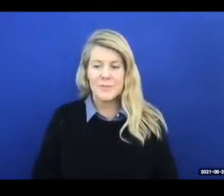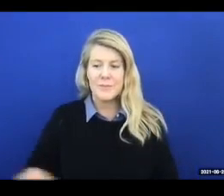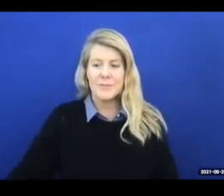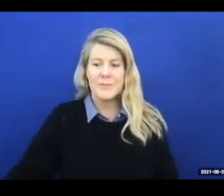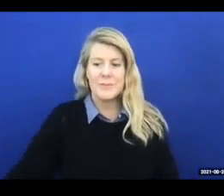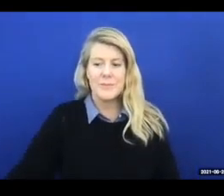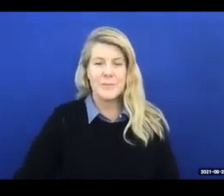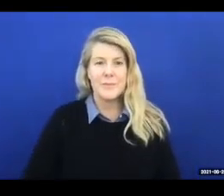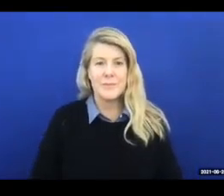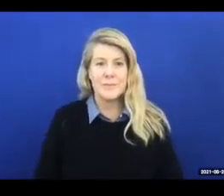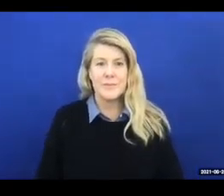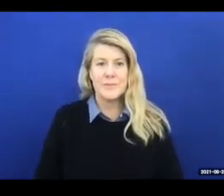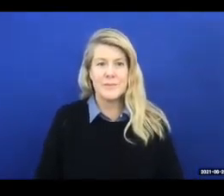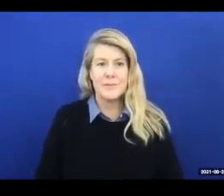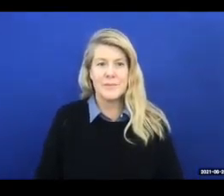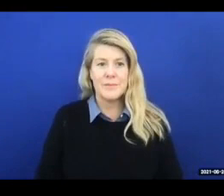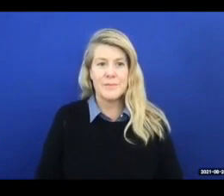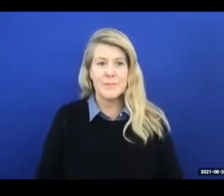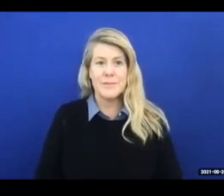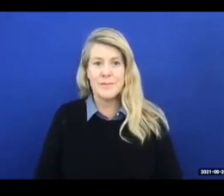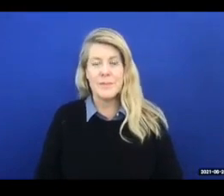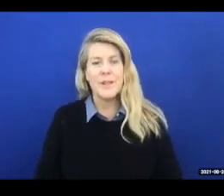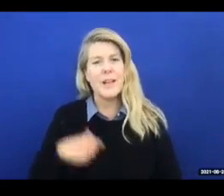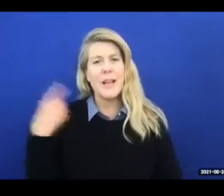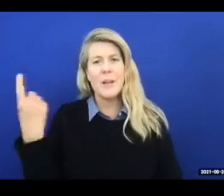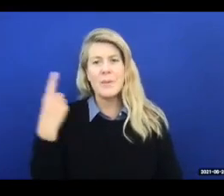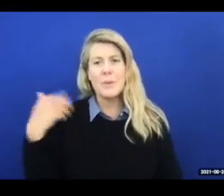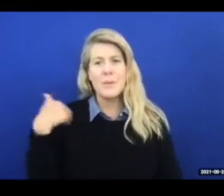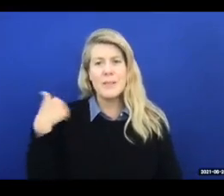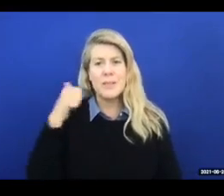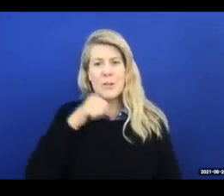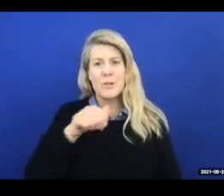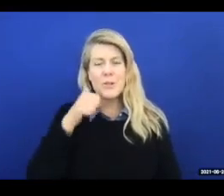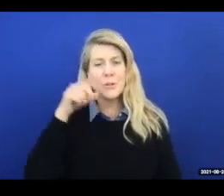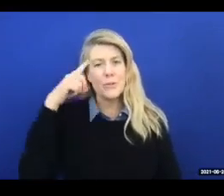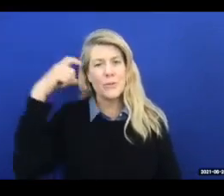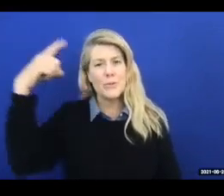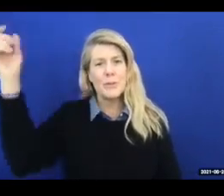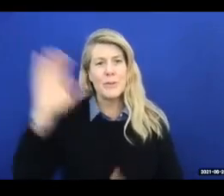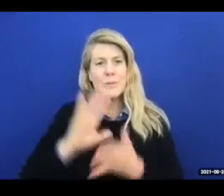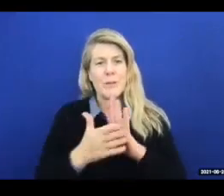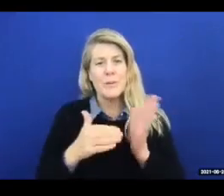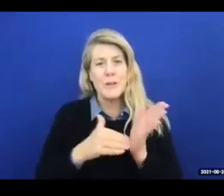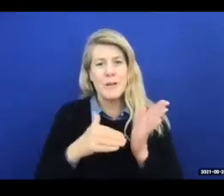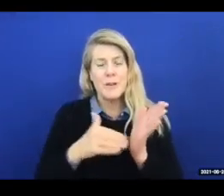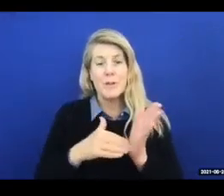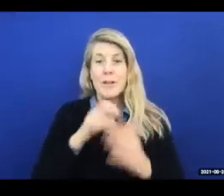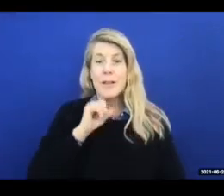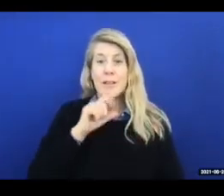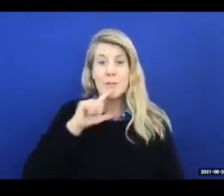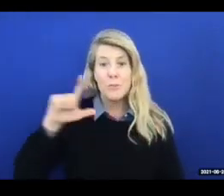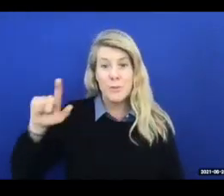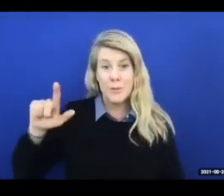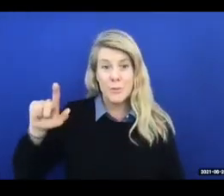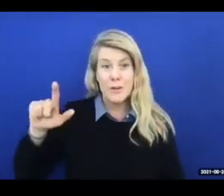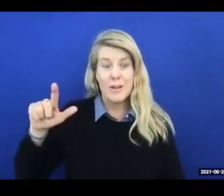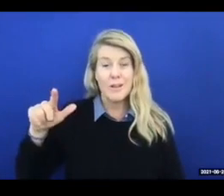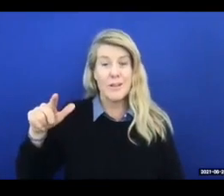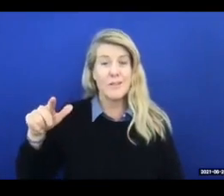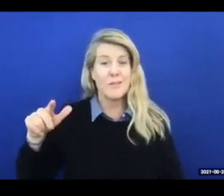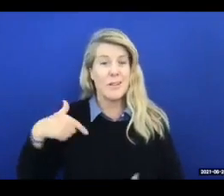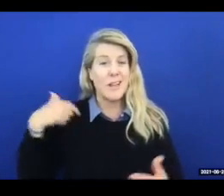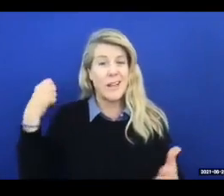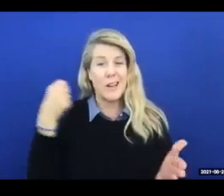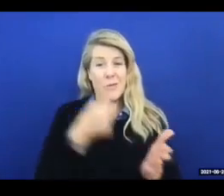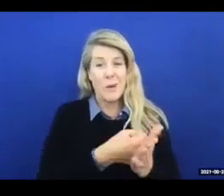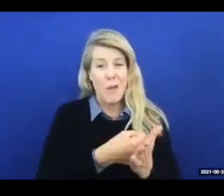I wasn't the young girl who always dreamed of becoming a doctor. So by the age of 21, I had essentially hit my rock bottom